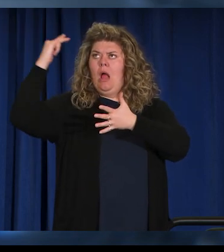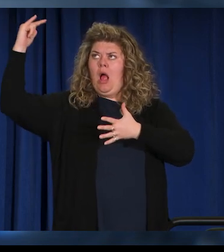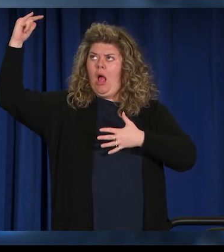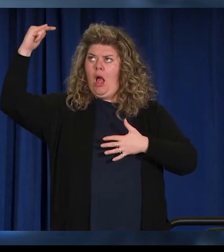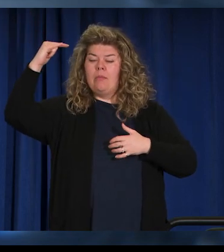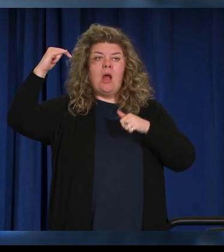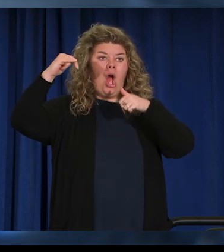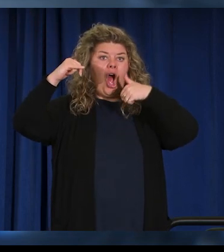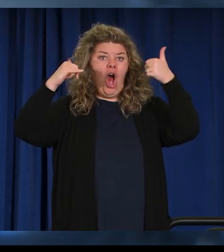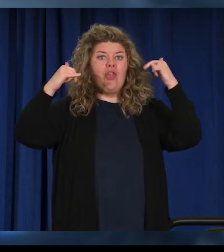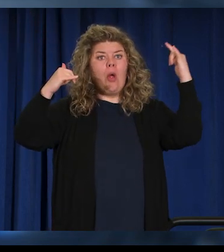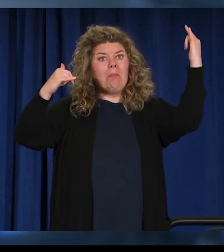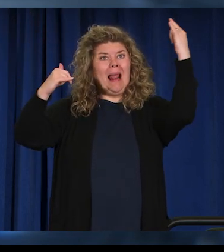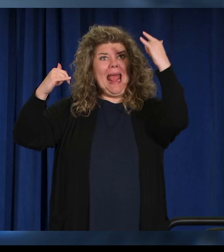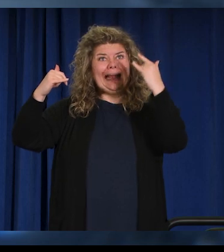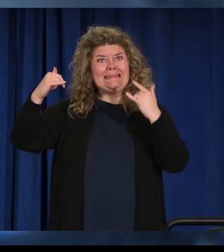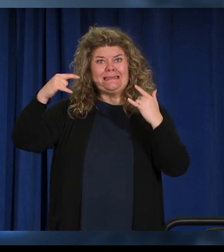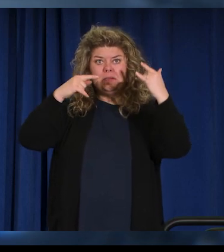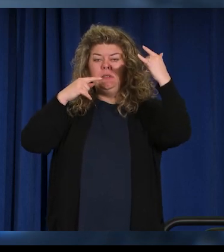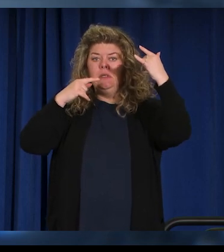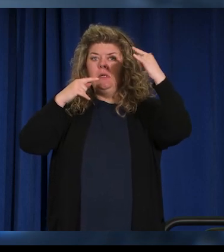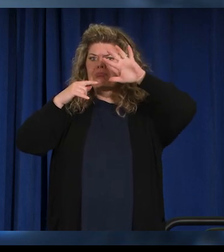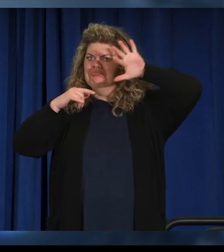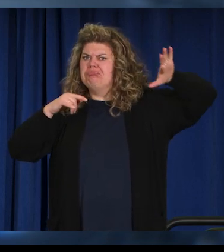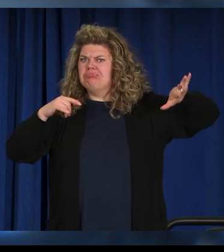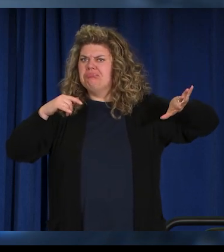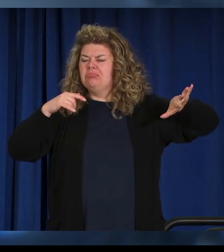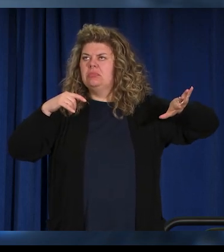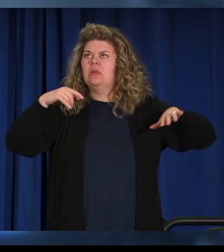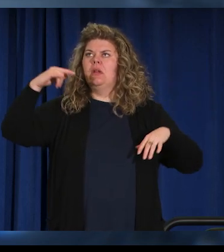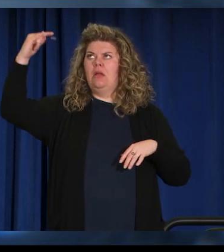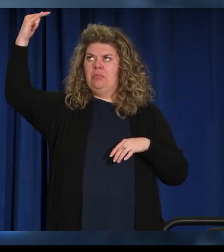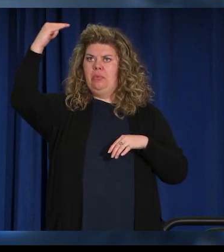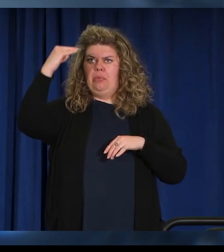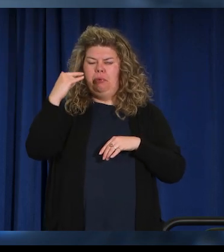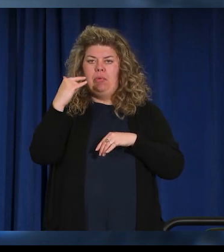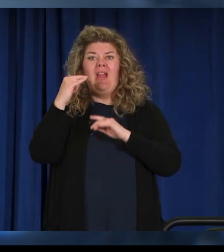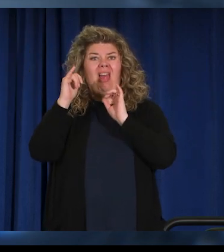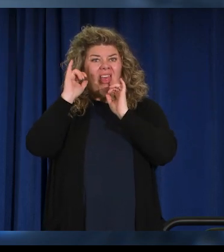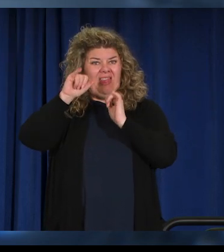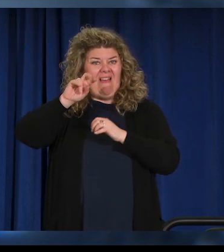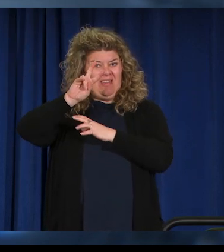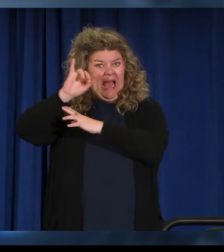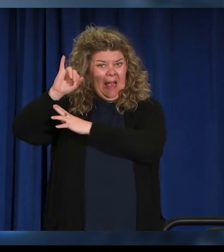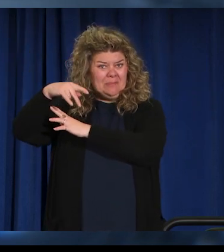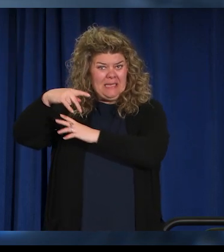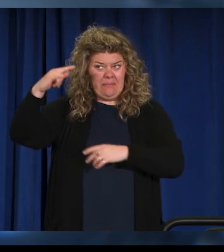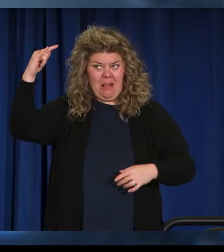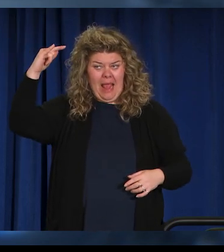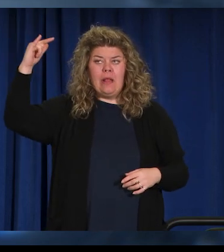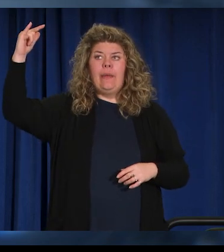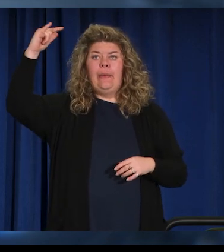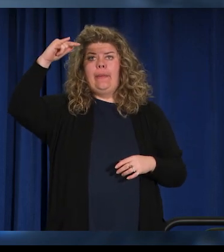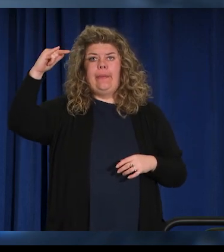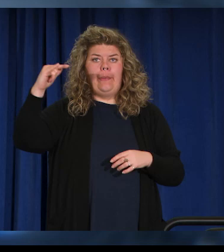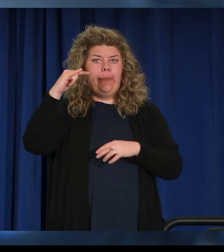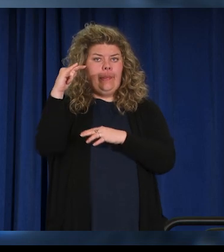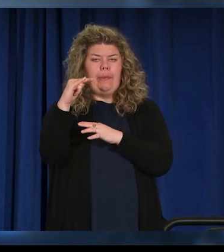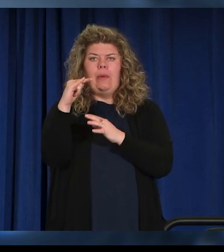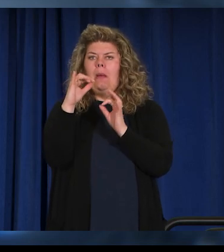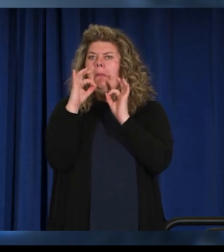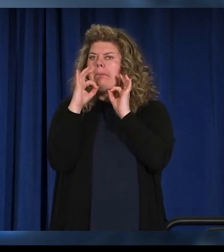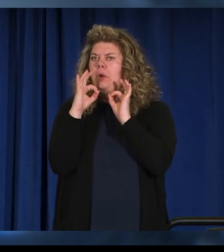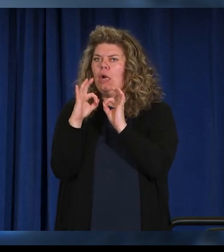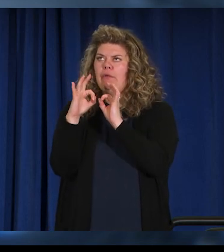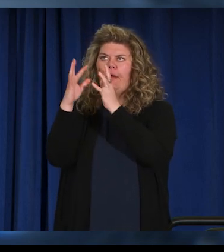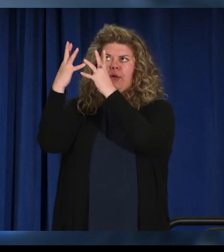timely manner. Some control towers are going to hyper-focus. The VIP's plane will get directed especially well,